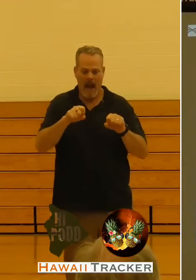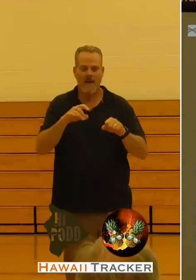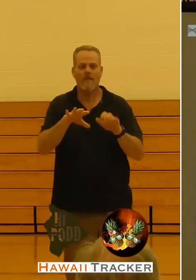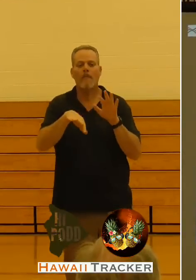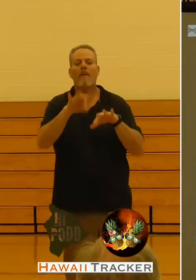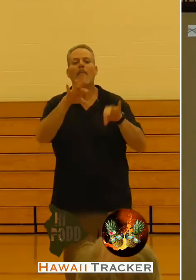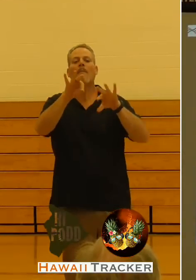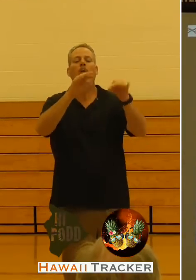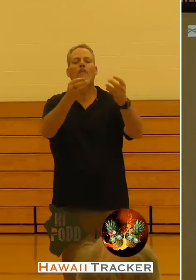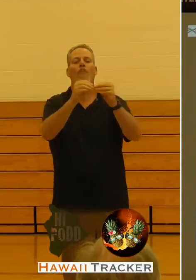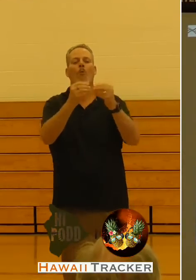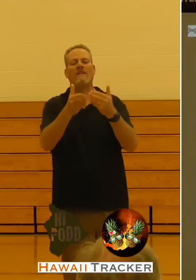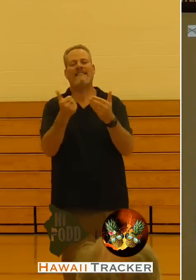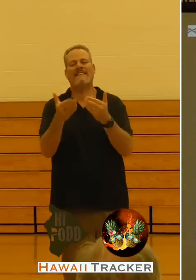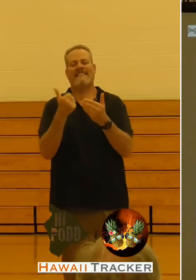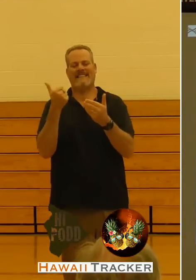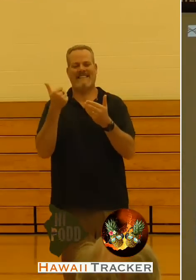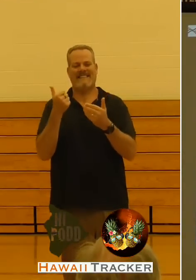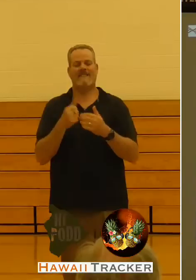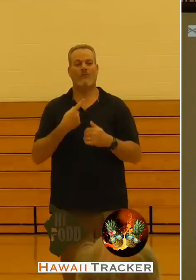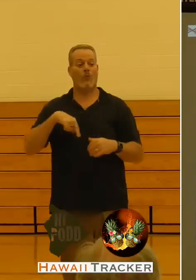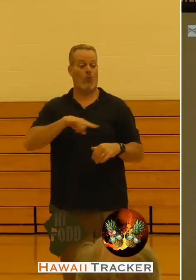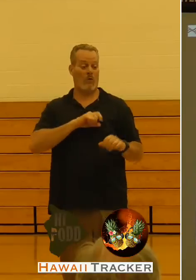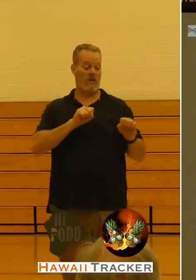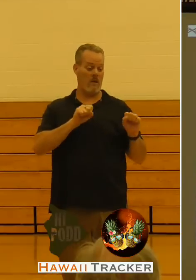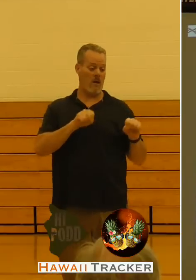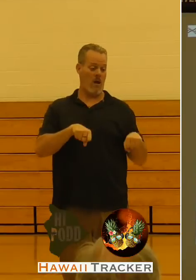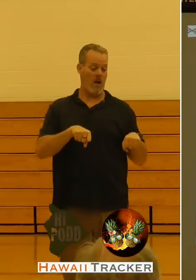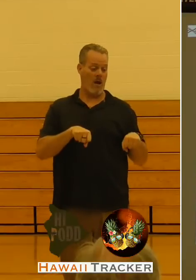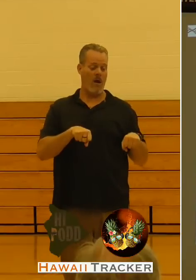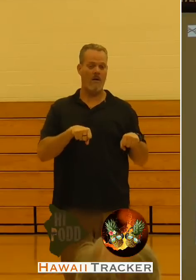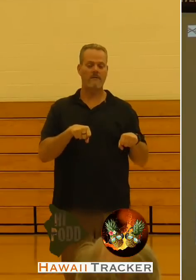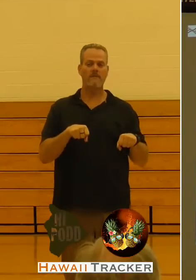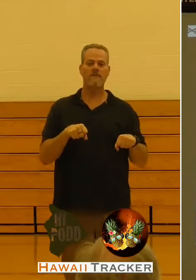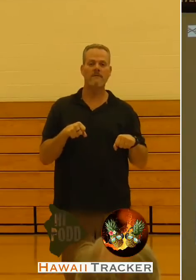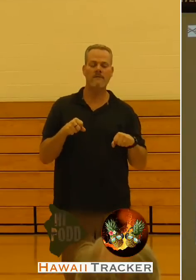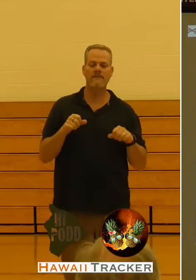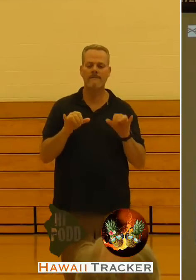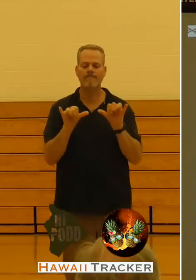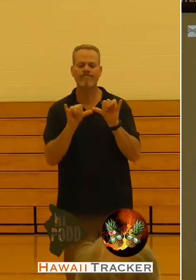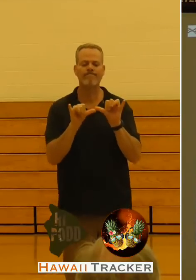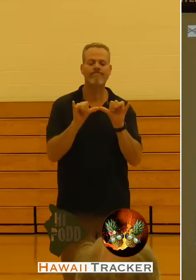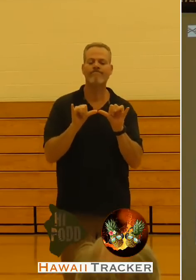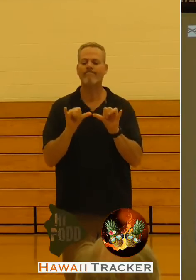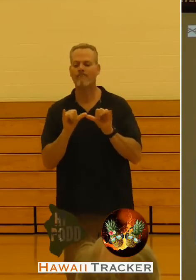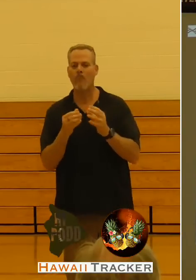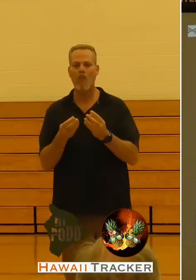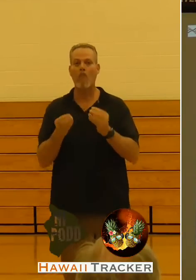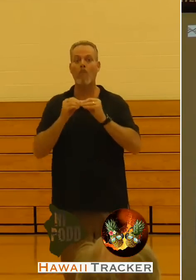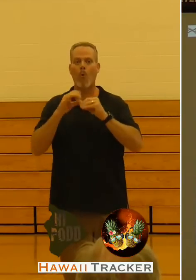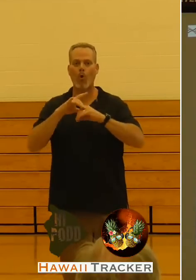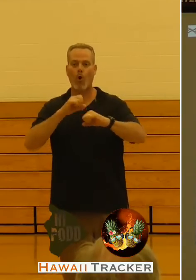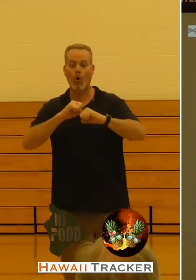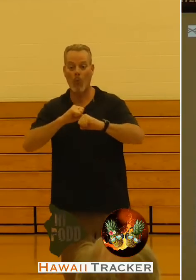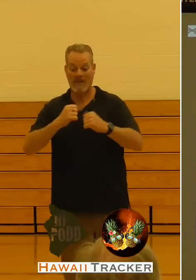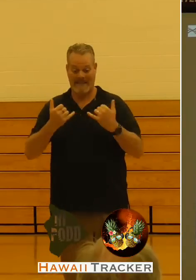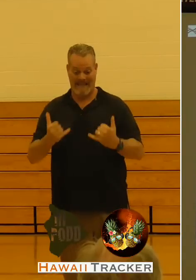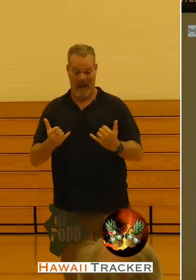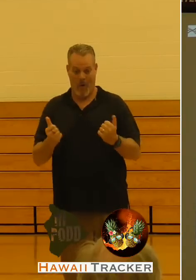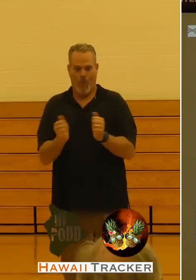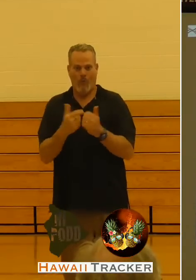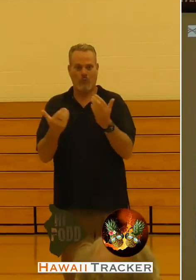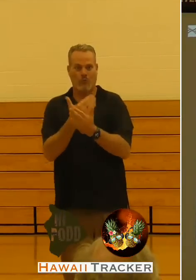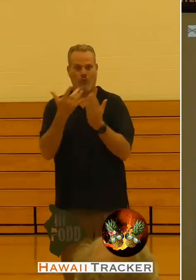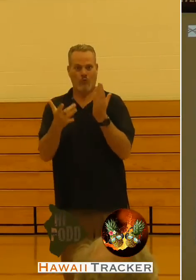basically means that we can sense a lot more earthquakes than we did with the